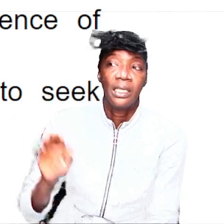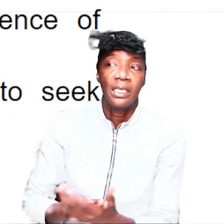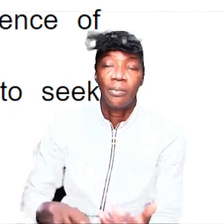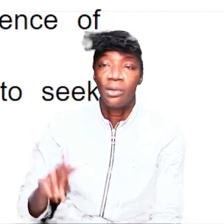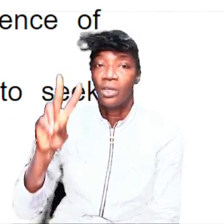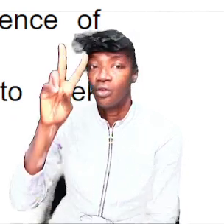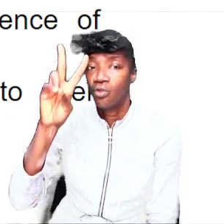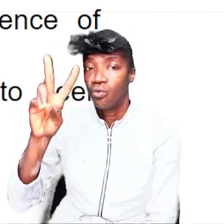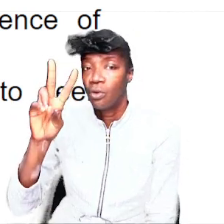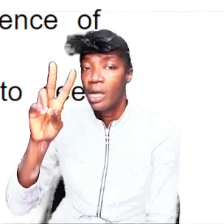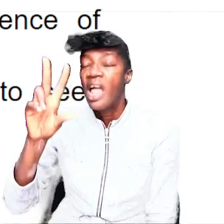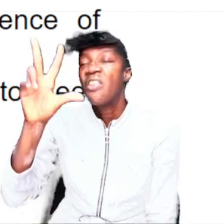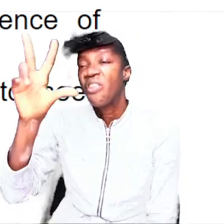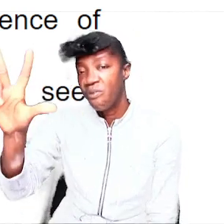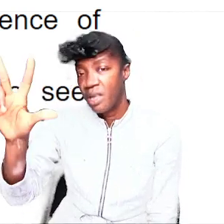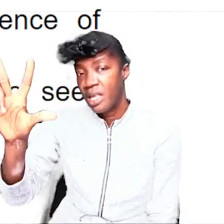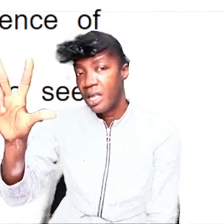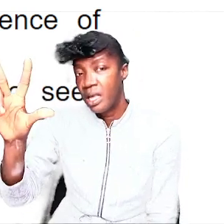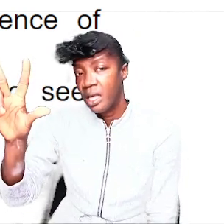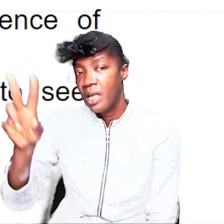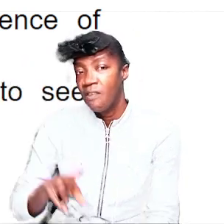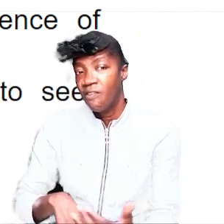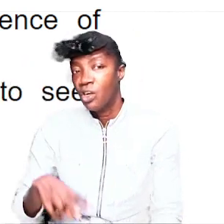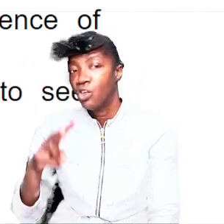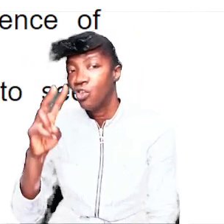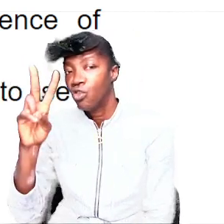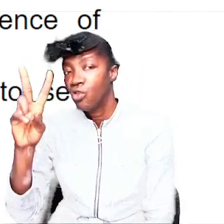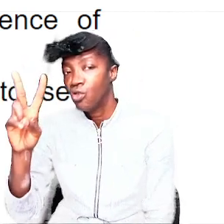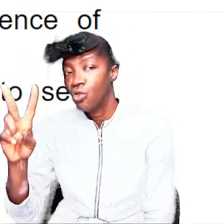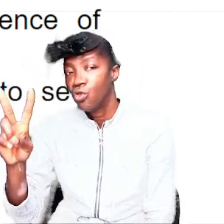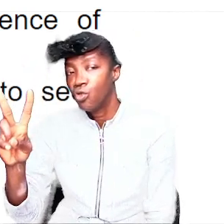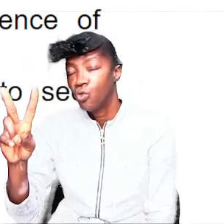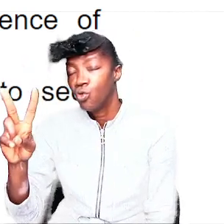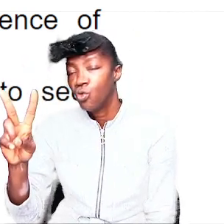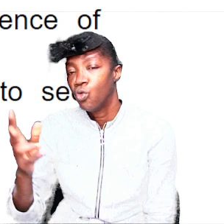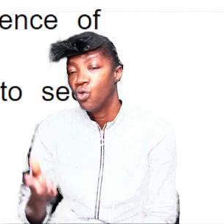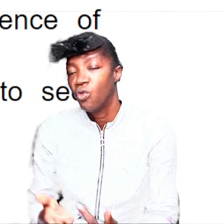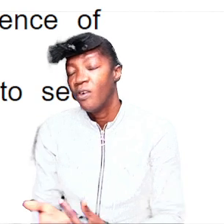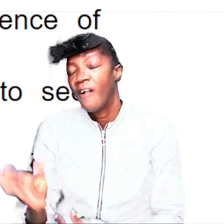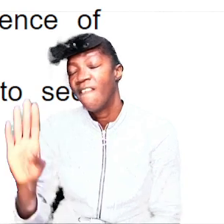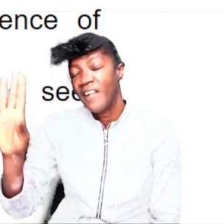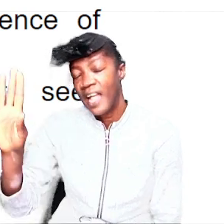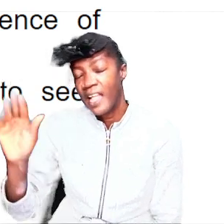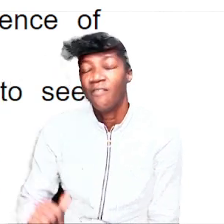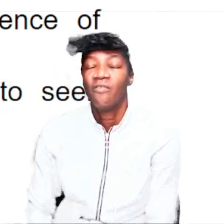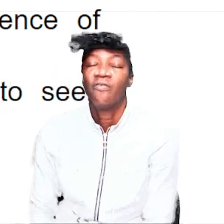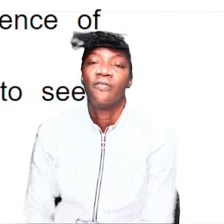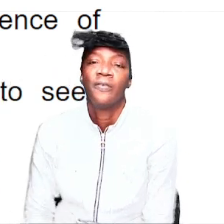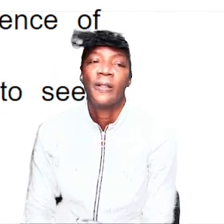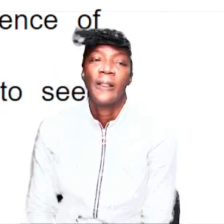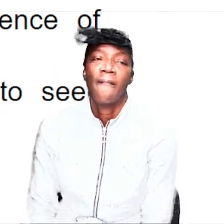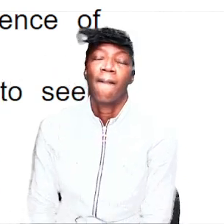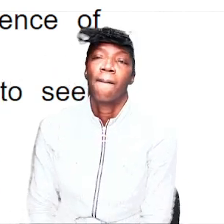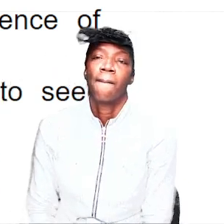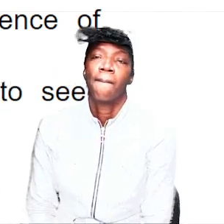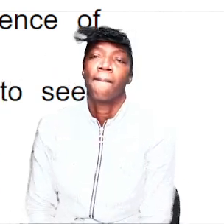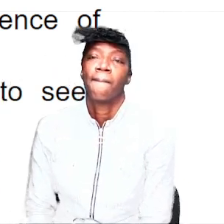5. Genesis chapter 3, sorry. Verse 2 through to verse 5.